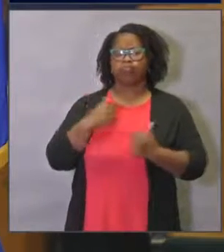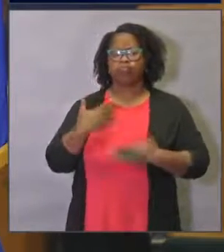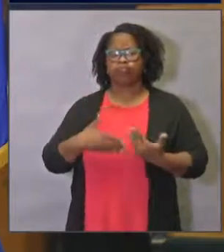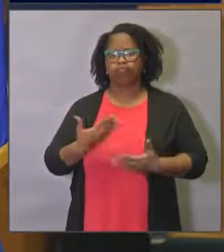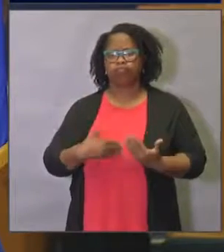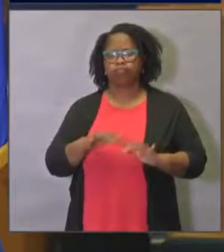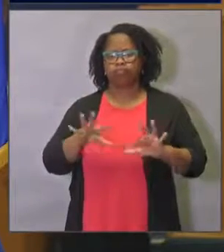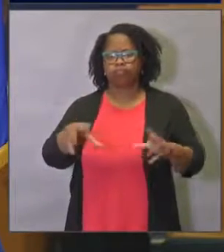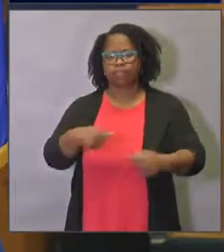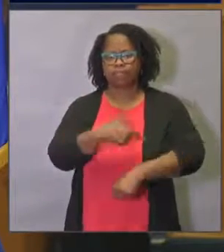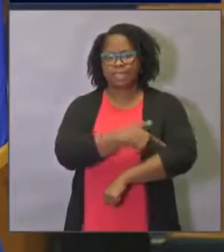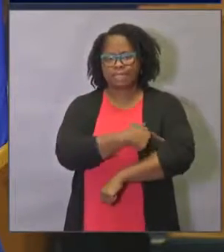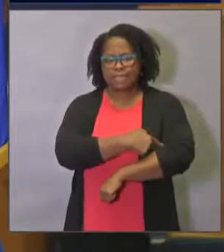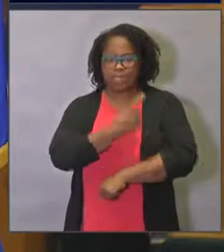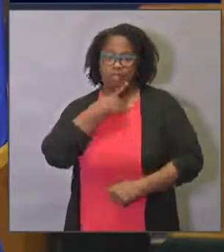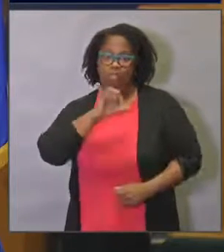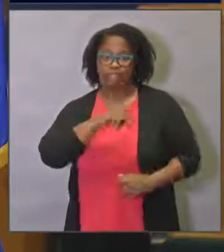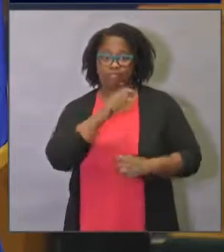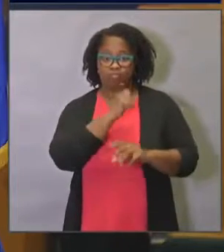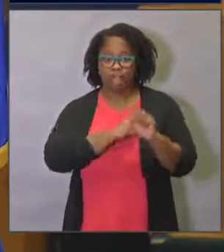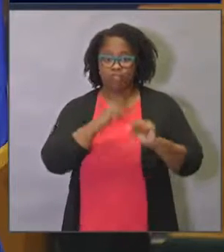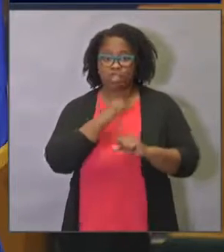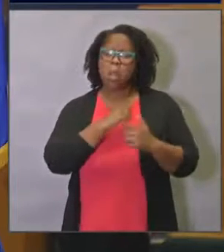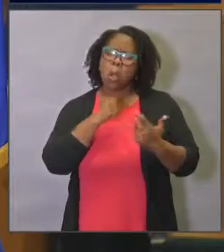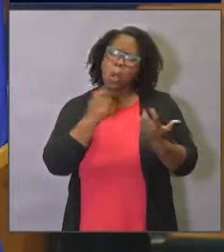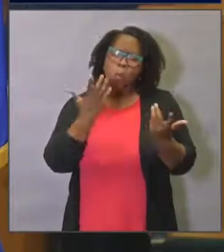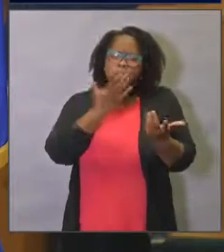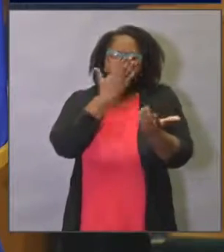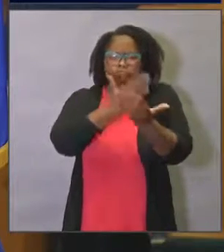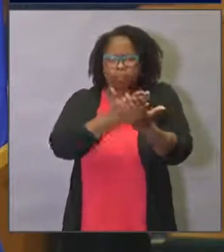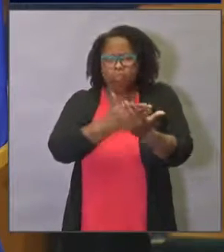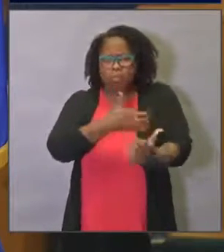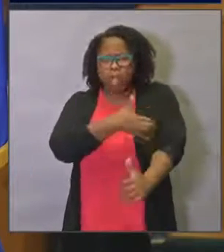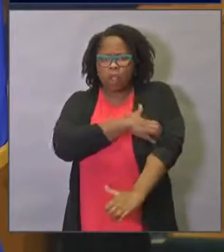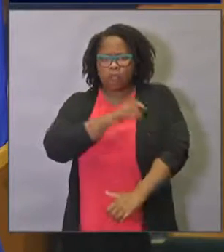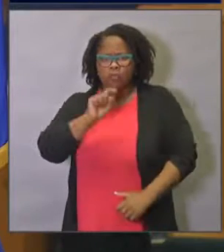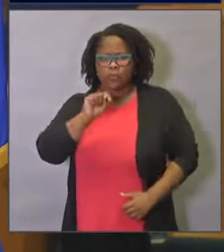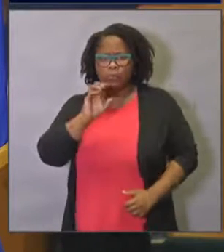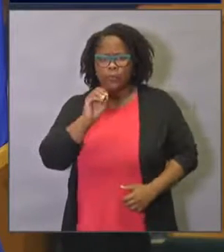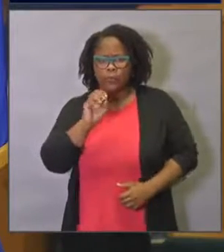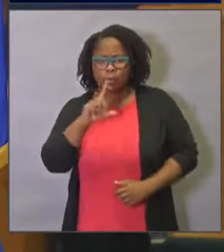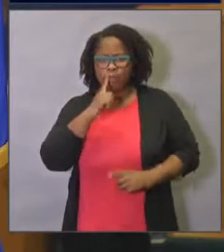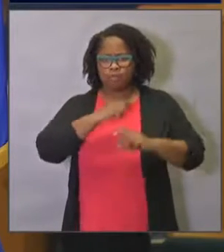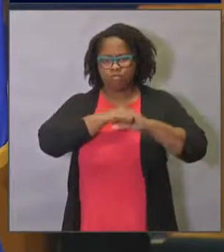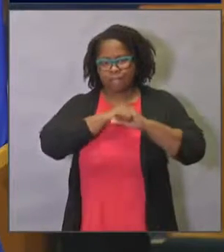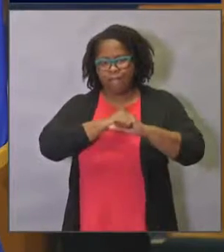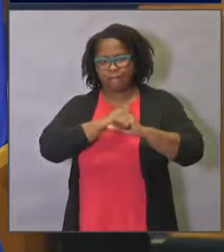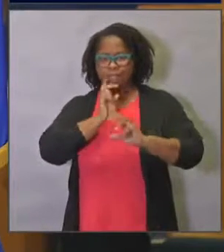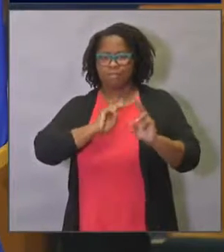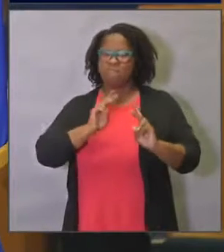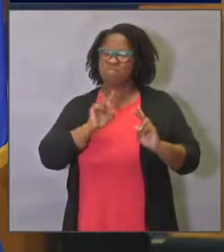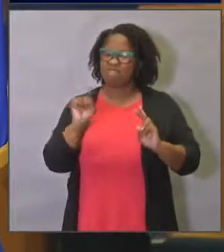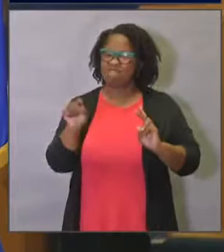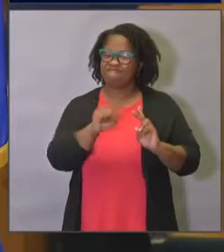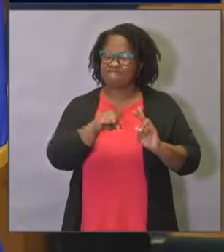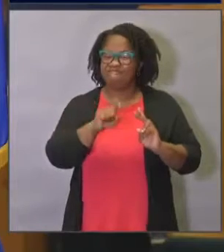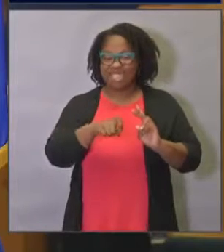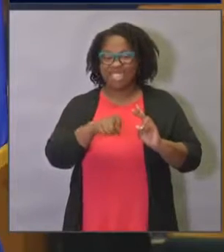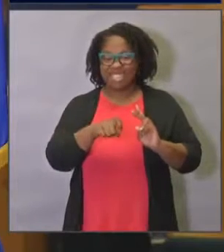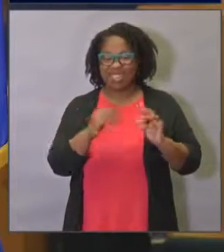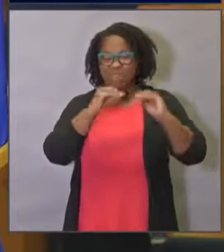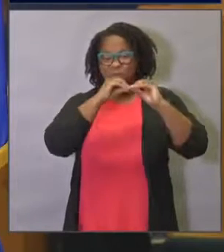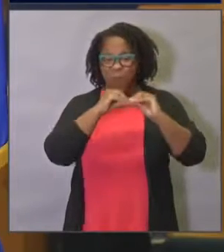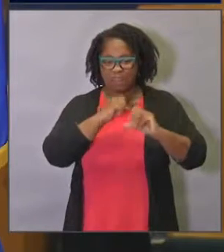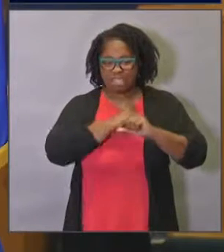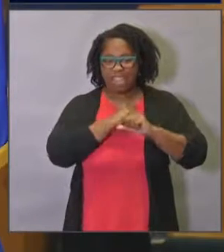as a strategy, obviously, and a powerful tool to trying to protect people who need a lot of protection at this